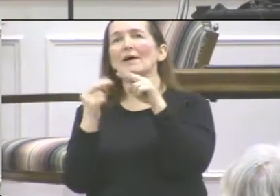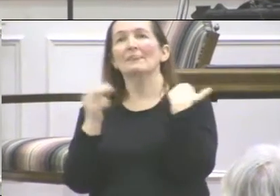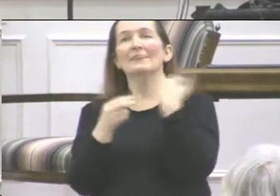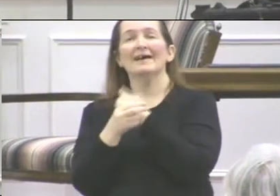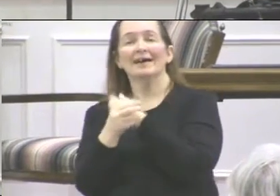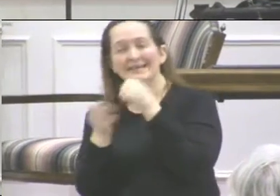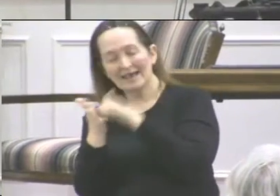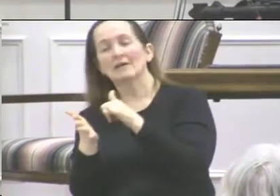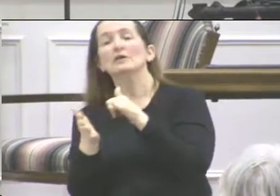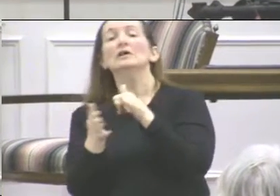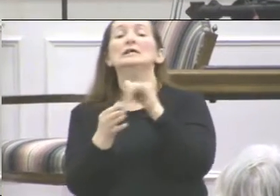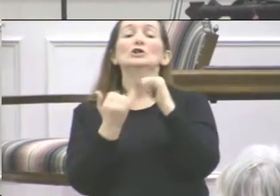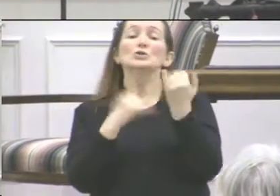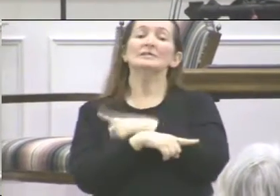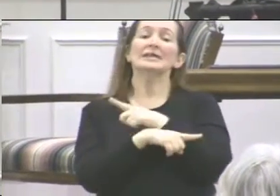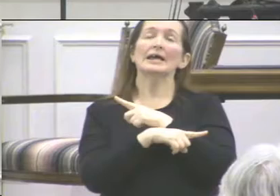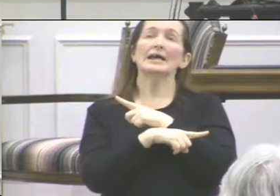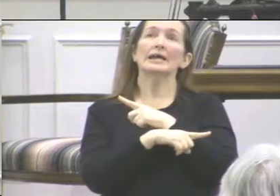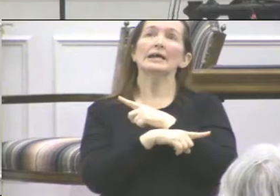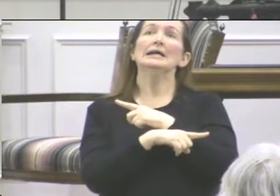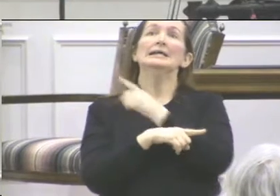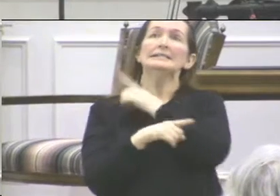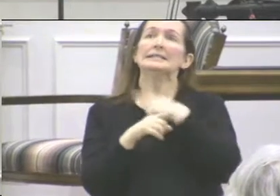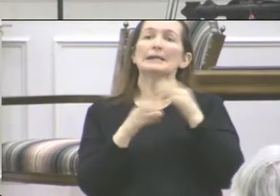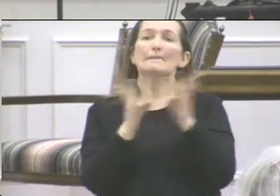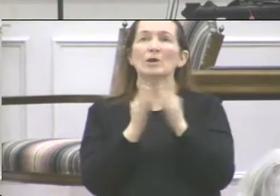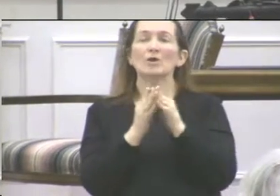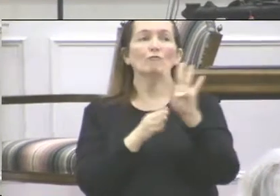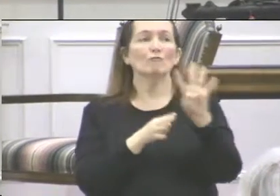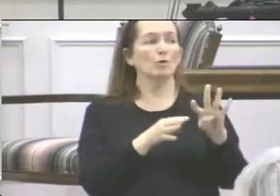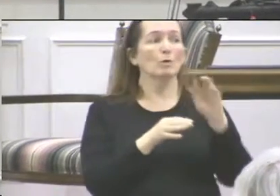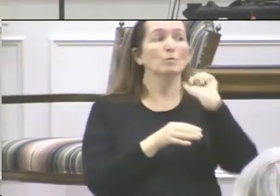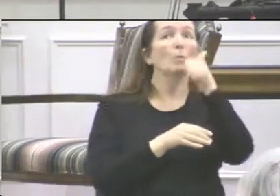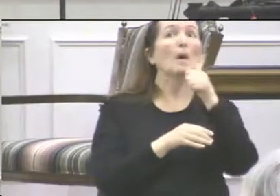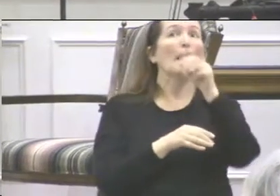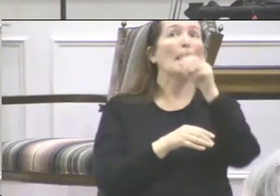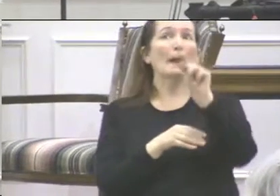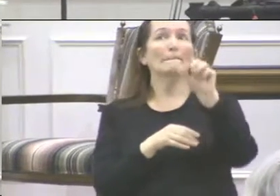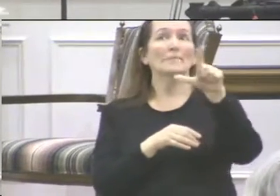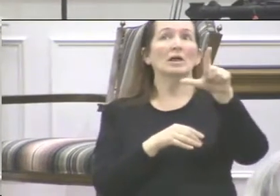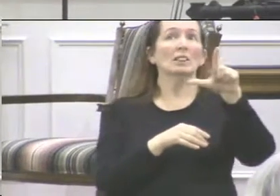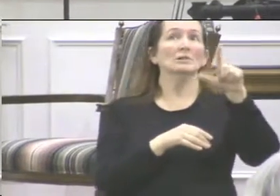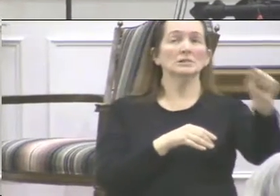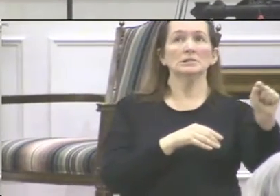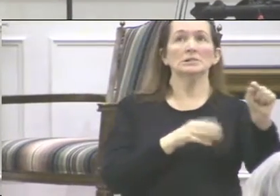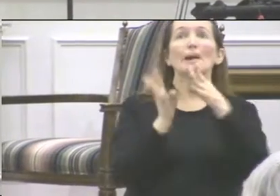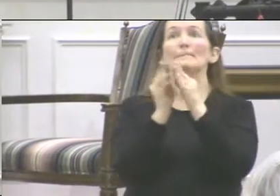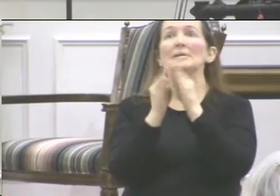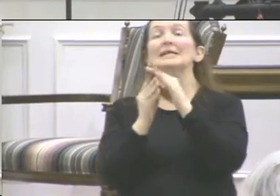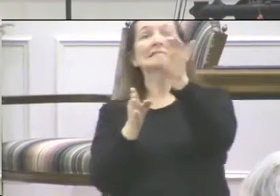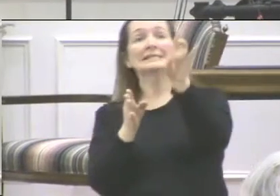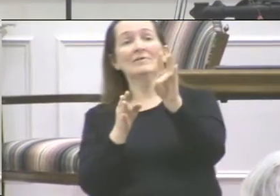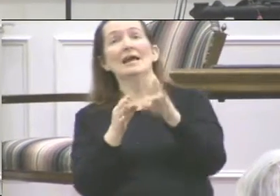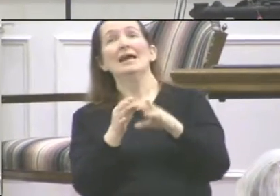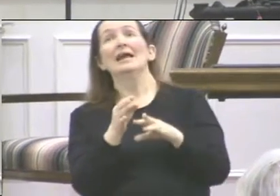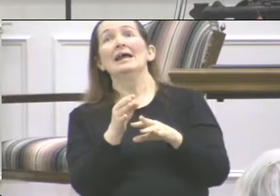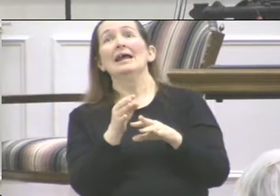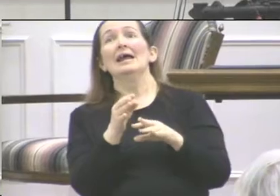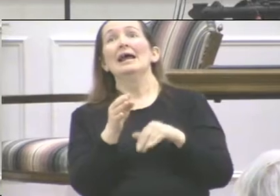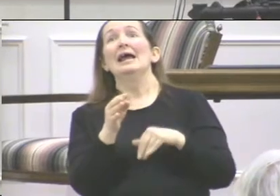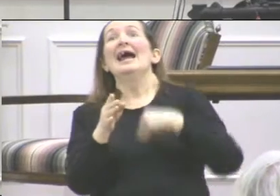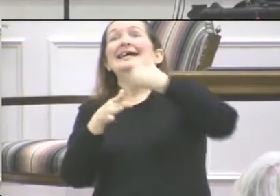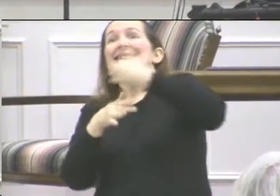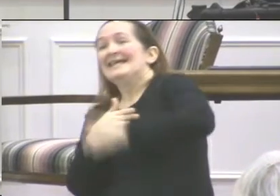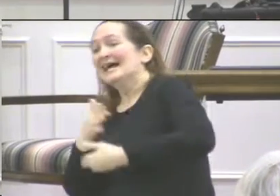4 o'clock. Tomorrow, there's an MLT meeting at 7 o'clock. And last but not least, next week is